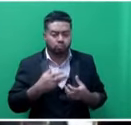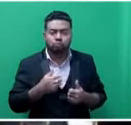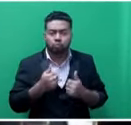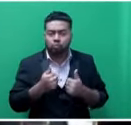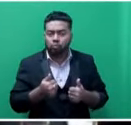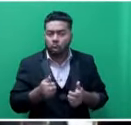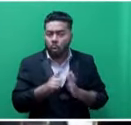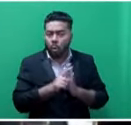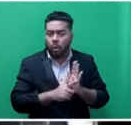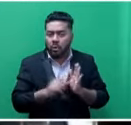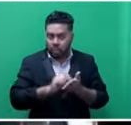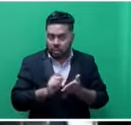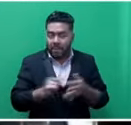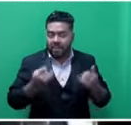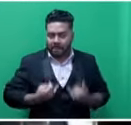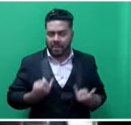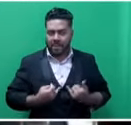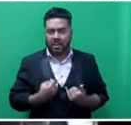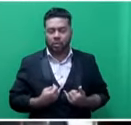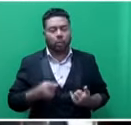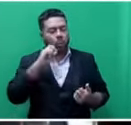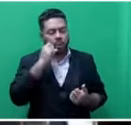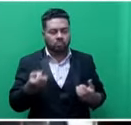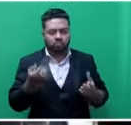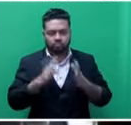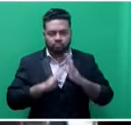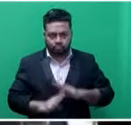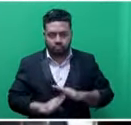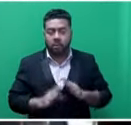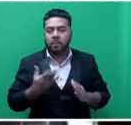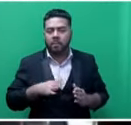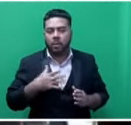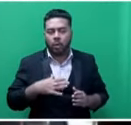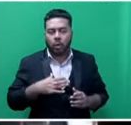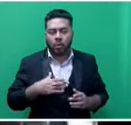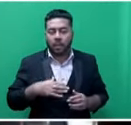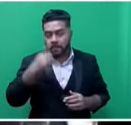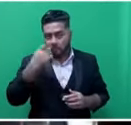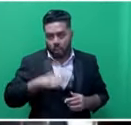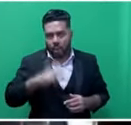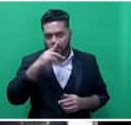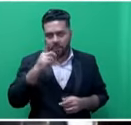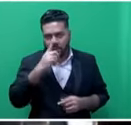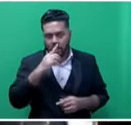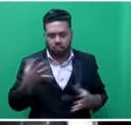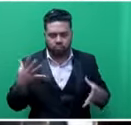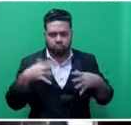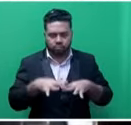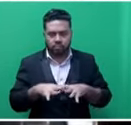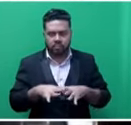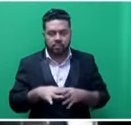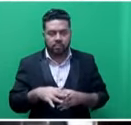Its implementation will be hampered by the notion of its imposition on the will of the people. We